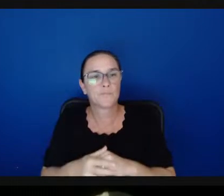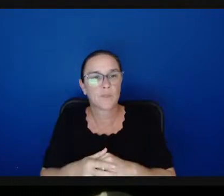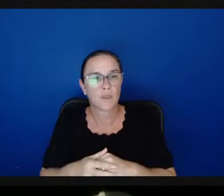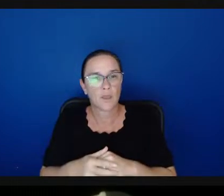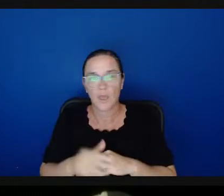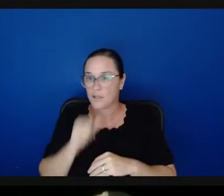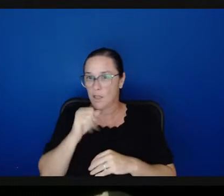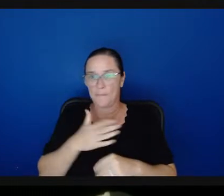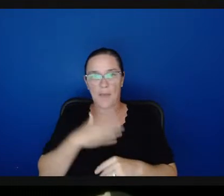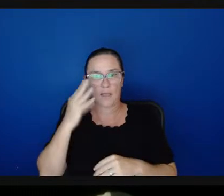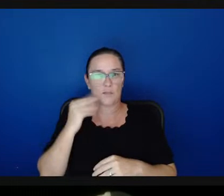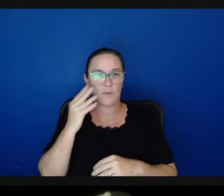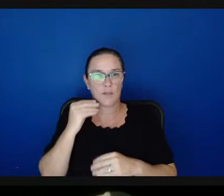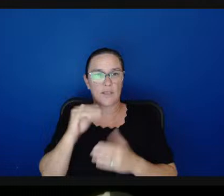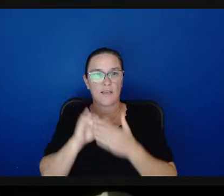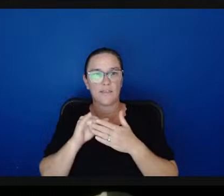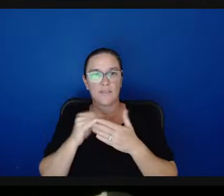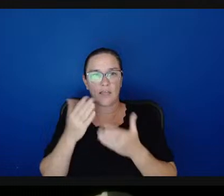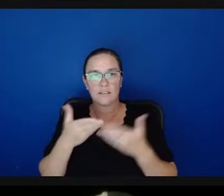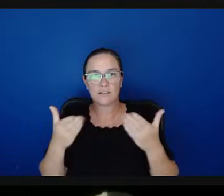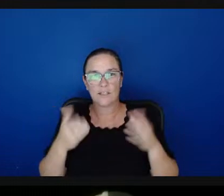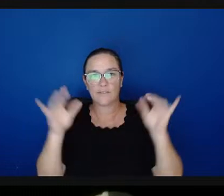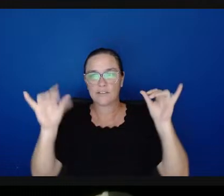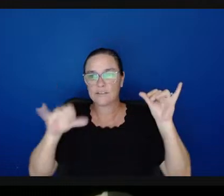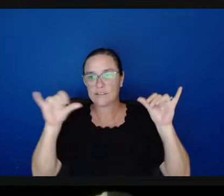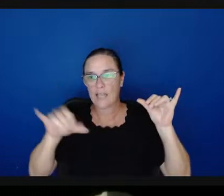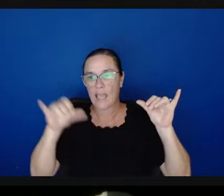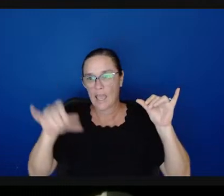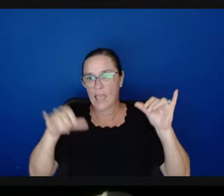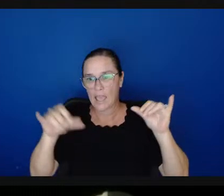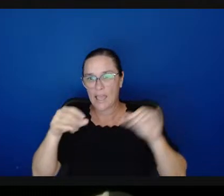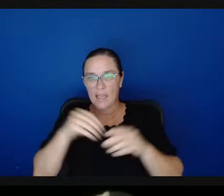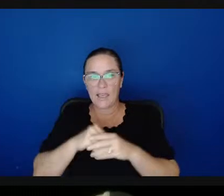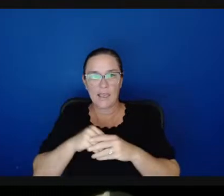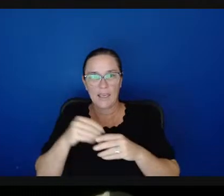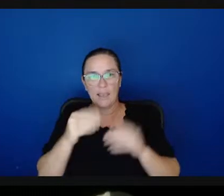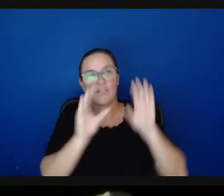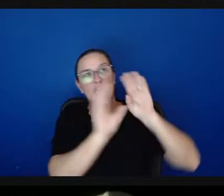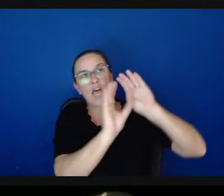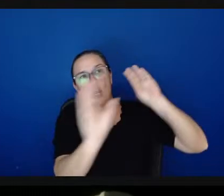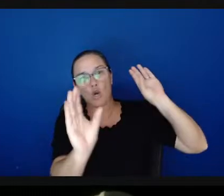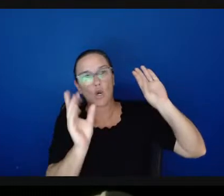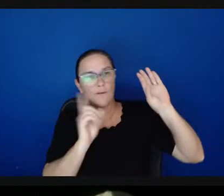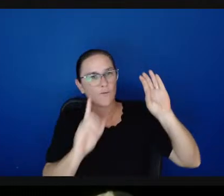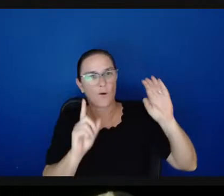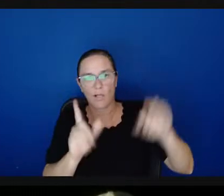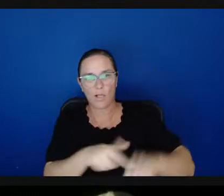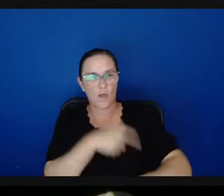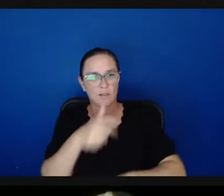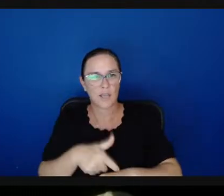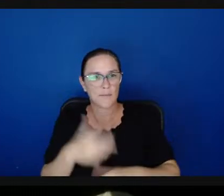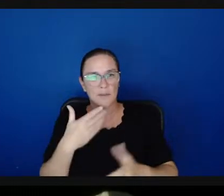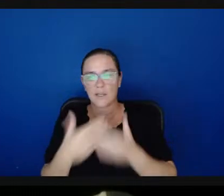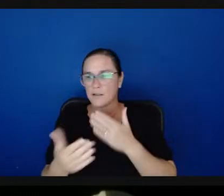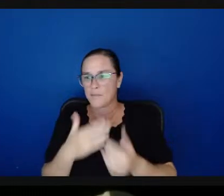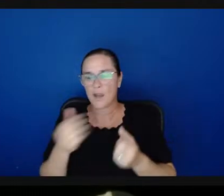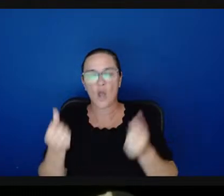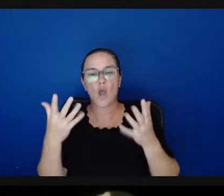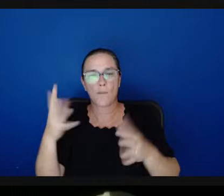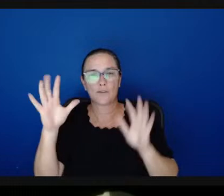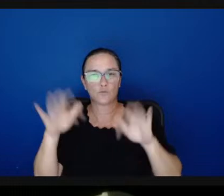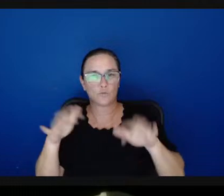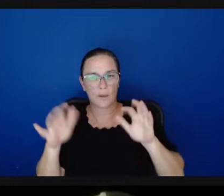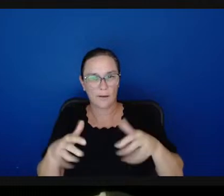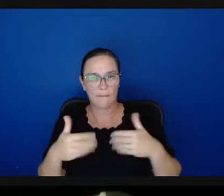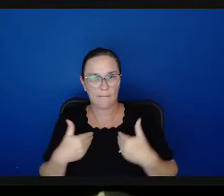gutters. That stuff stays up there. It'll stay in the gutters no matter how much rain it comes. It's not going to wash it all away. It'll wash some of it